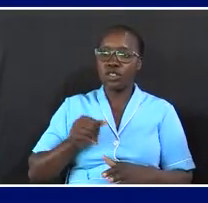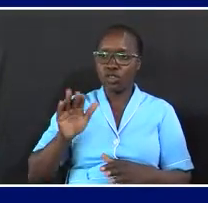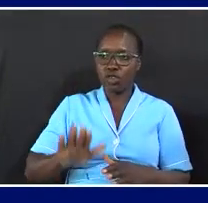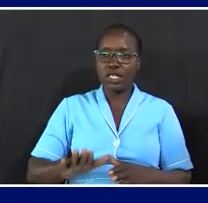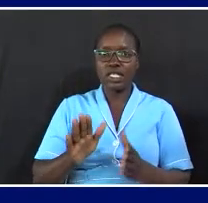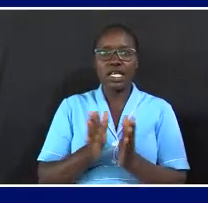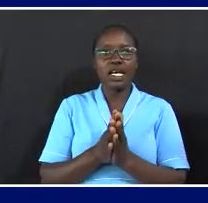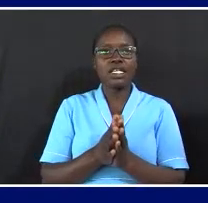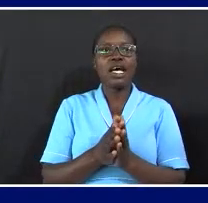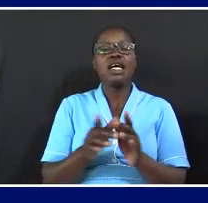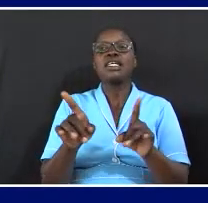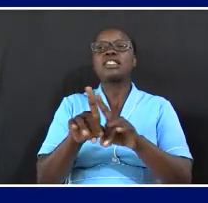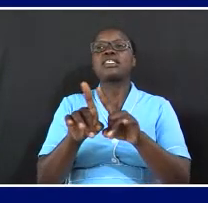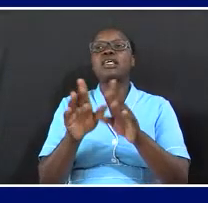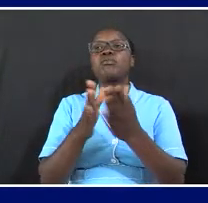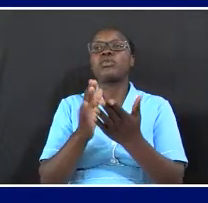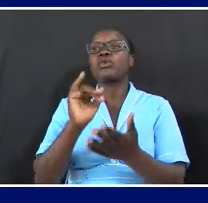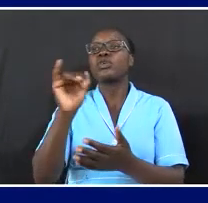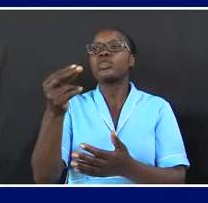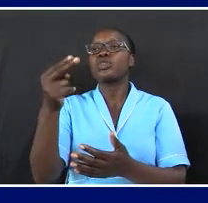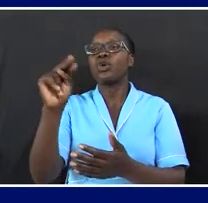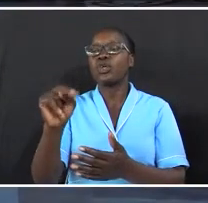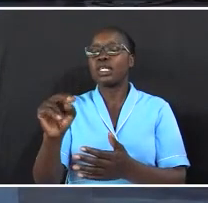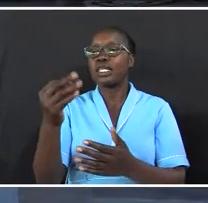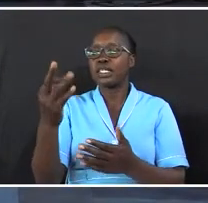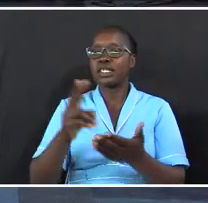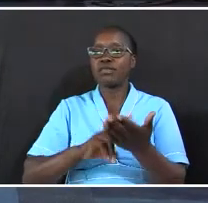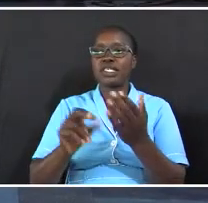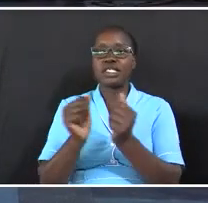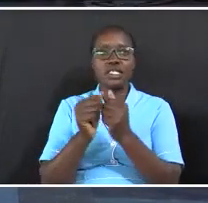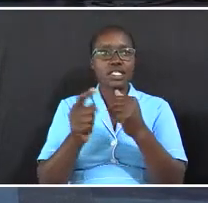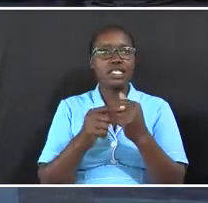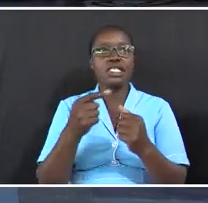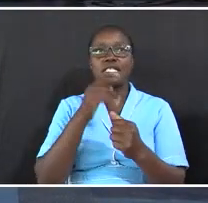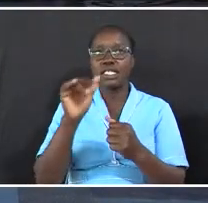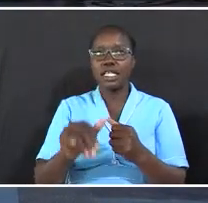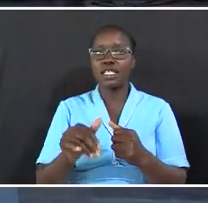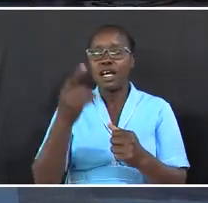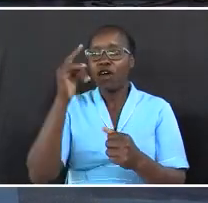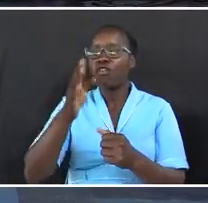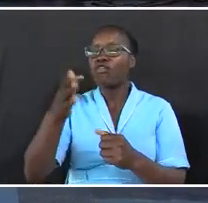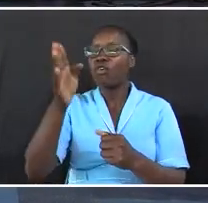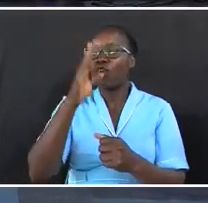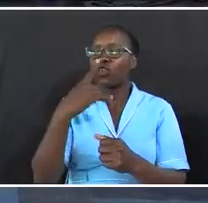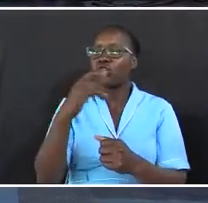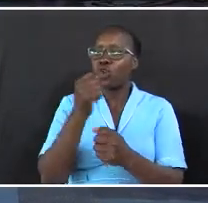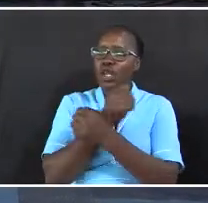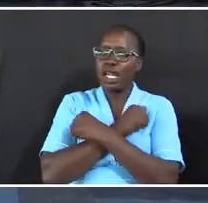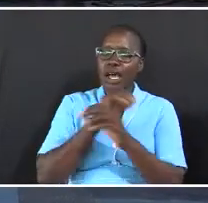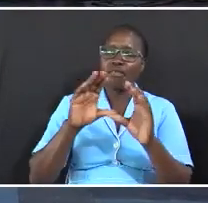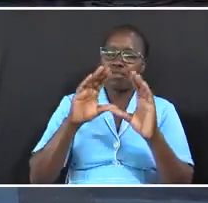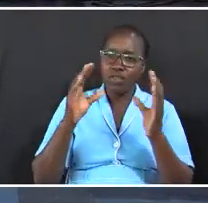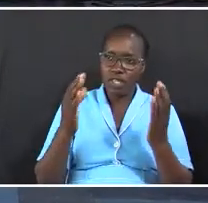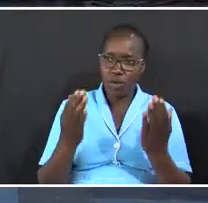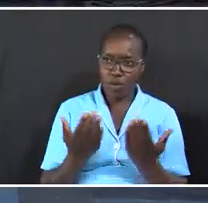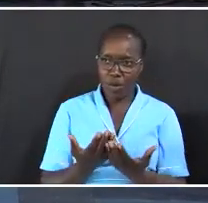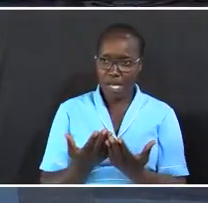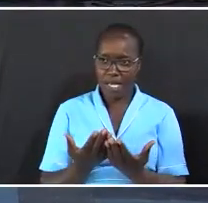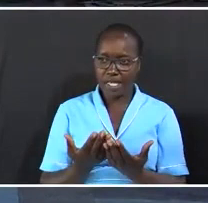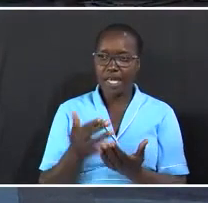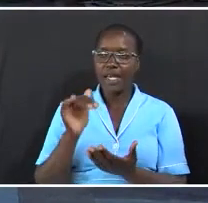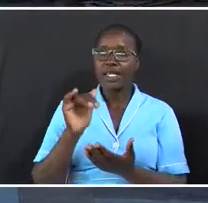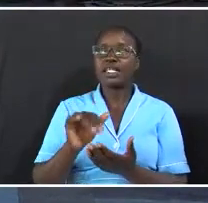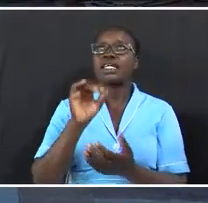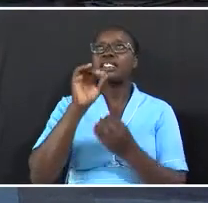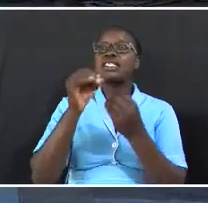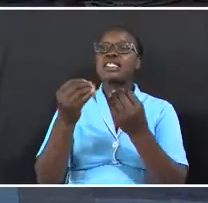John, in the same book, I mean, the book of John 3:16, we all know it. It says that for God so loved the